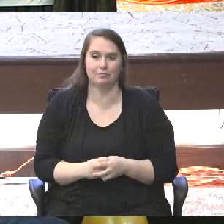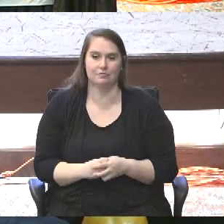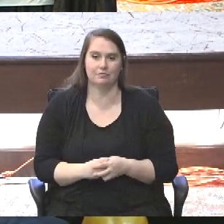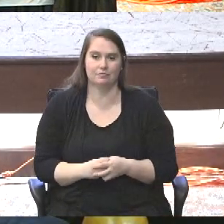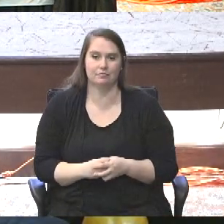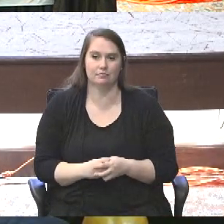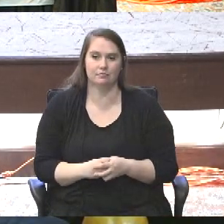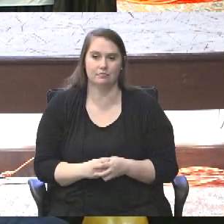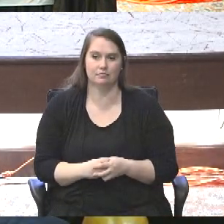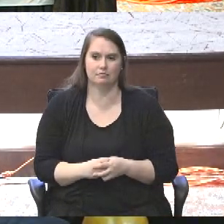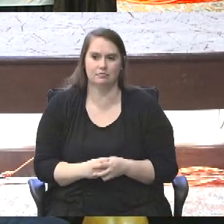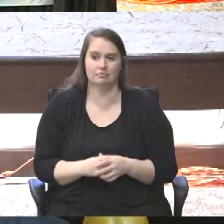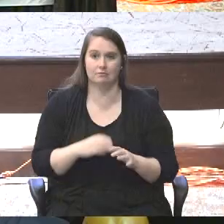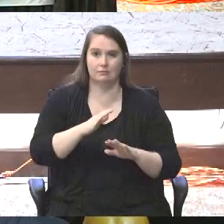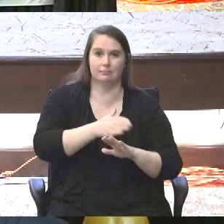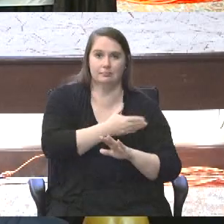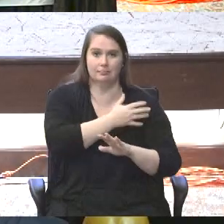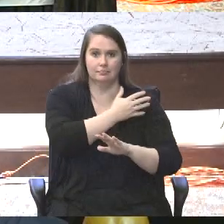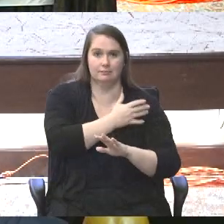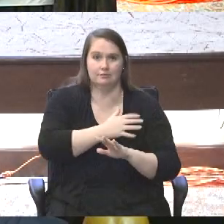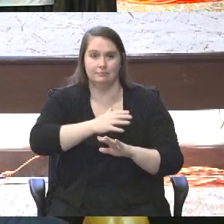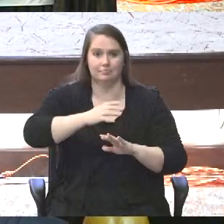Okay, well, okay.